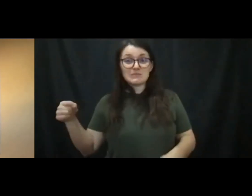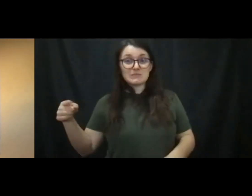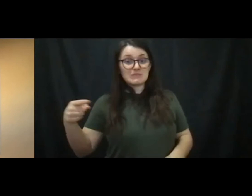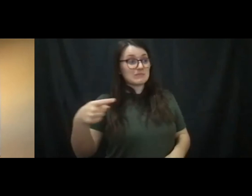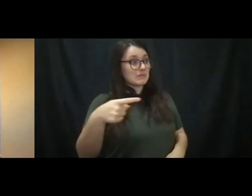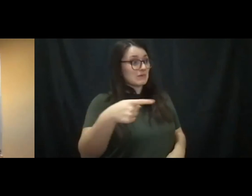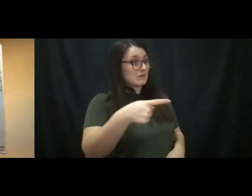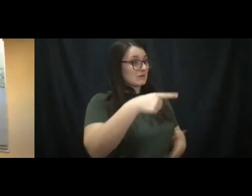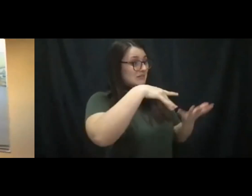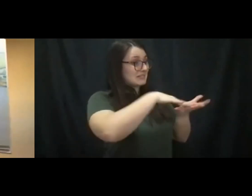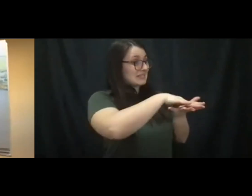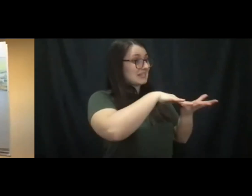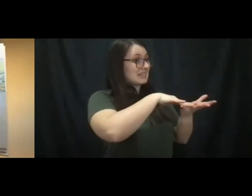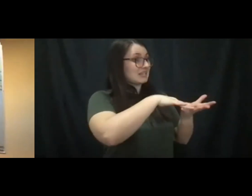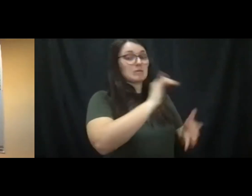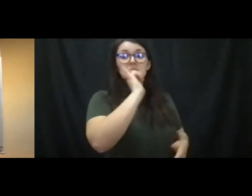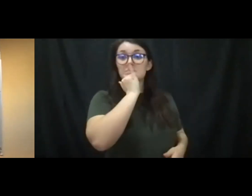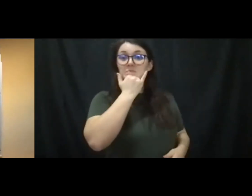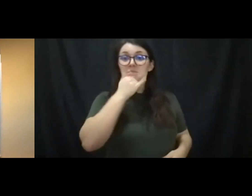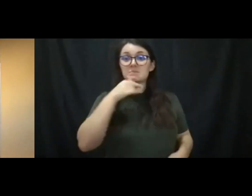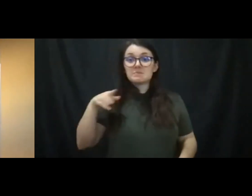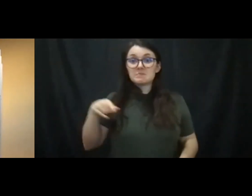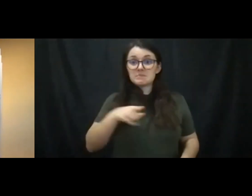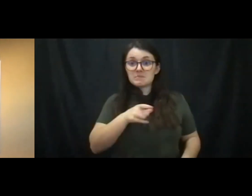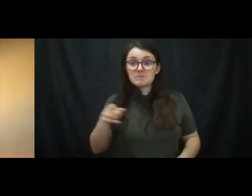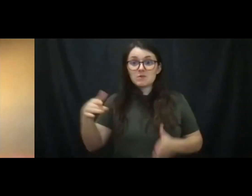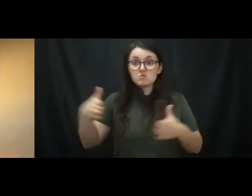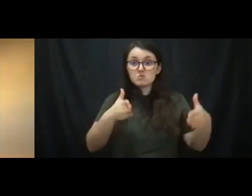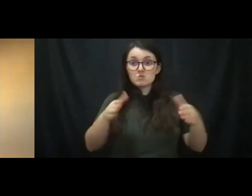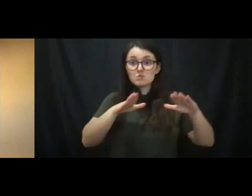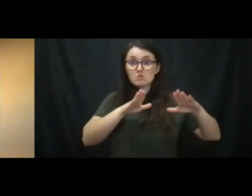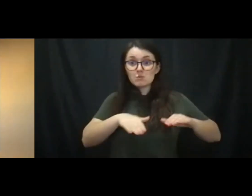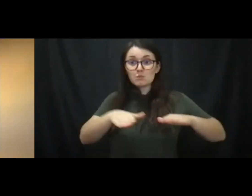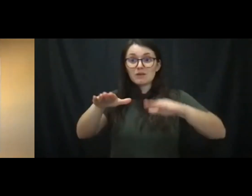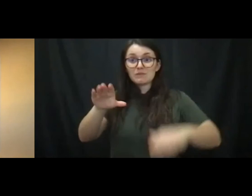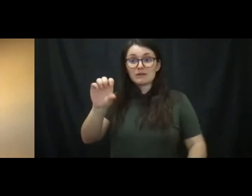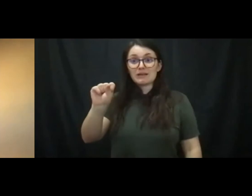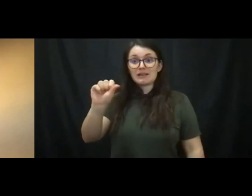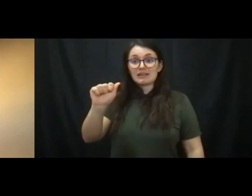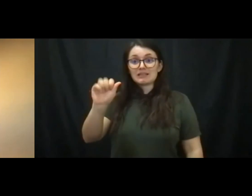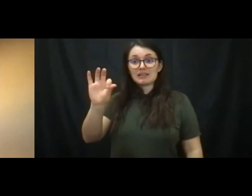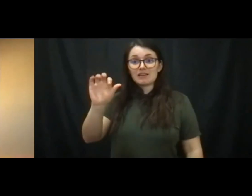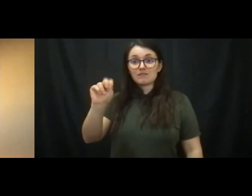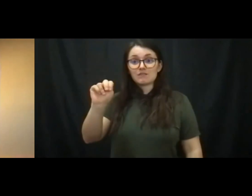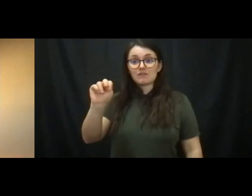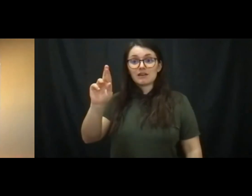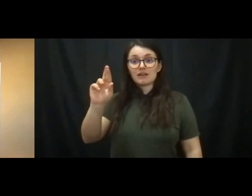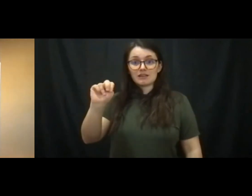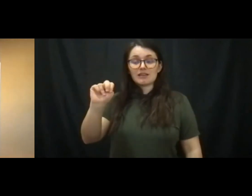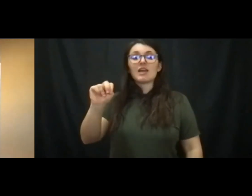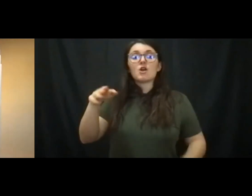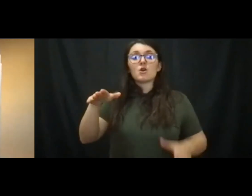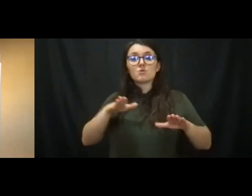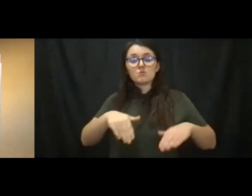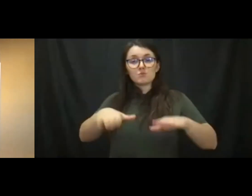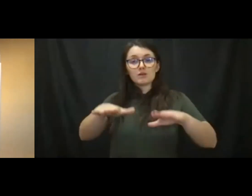the wrong way up the Sacramento River. The big river became smaller and smaller as Humphrey